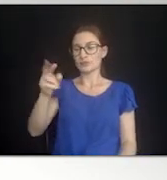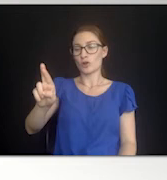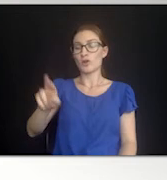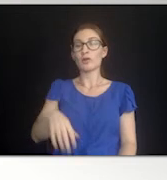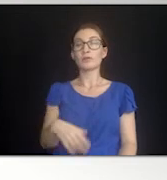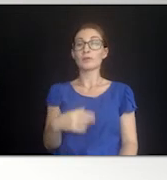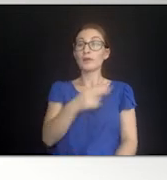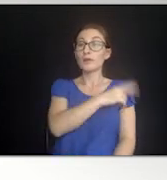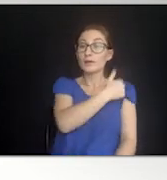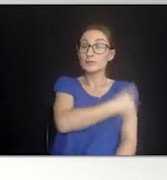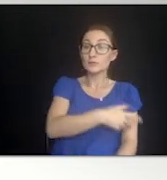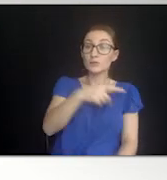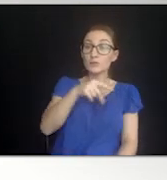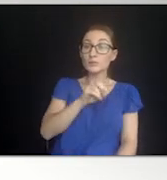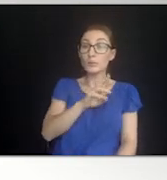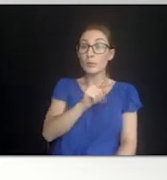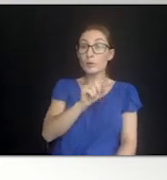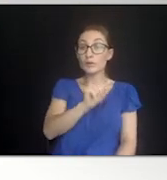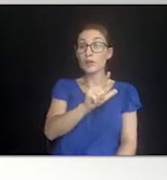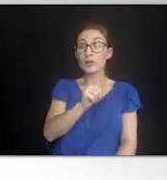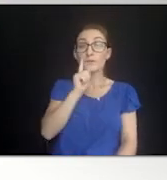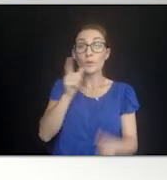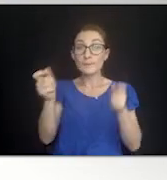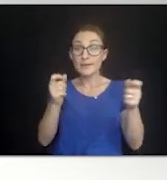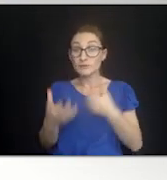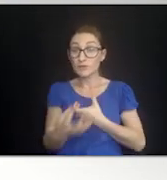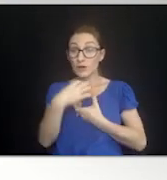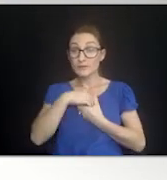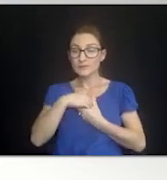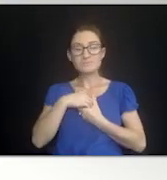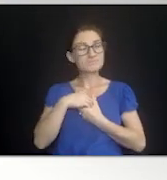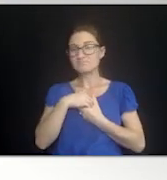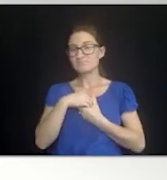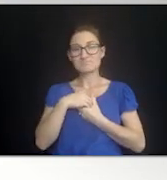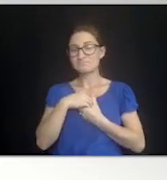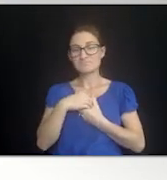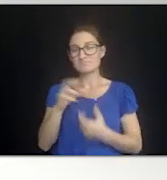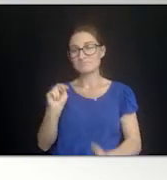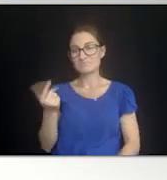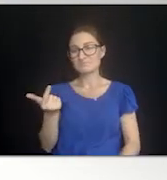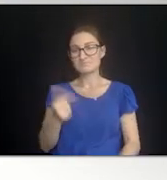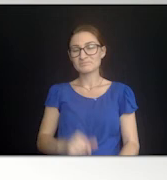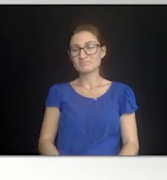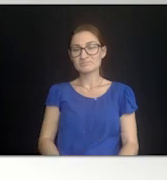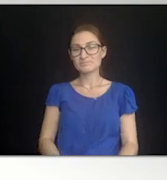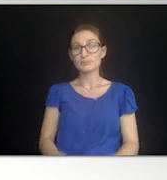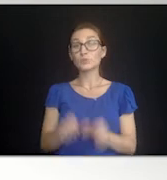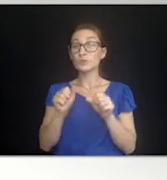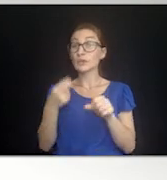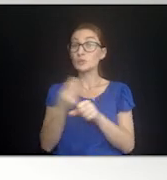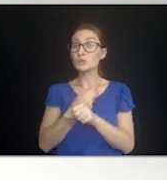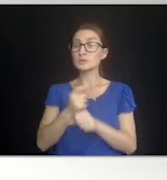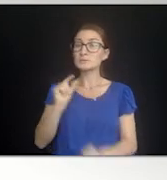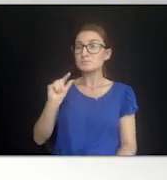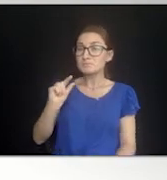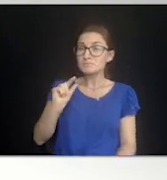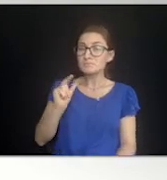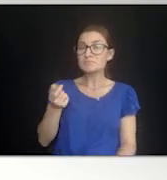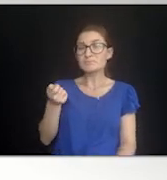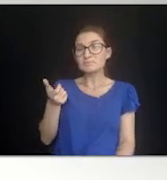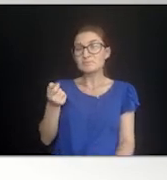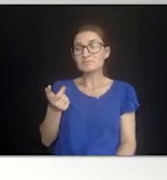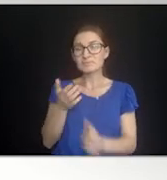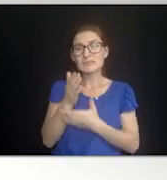hospital portals managing a child with autism are irrelevant. They could be used for a minuscule amount. As you could